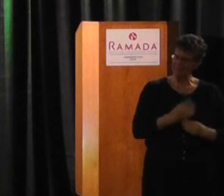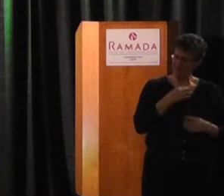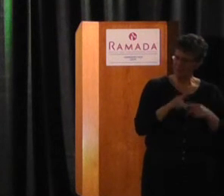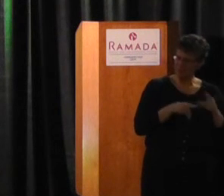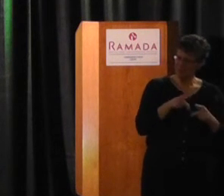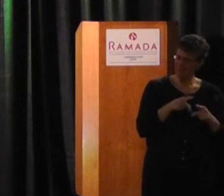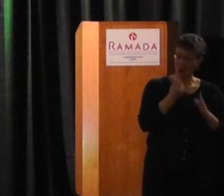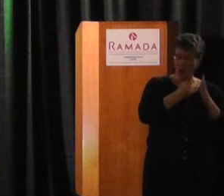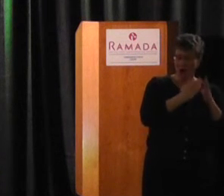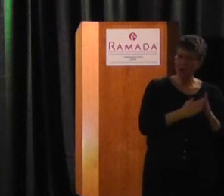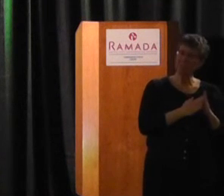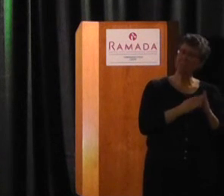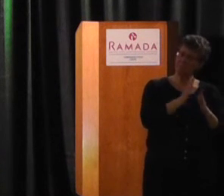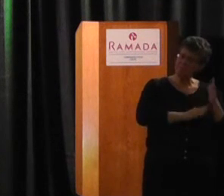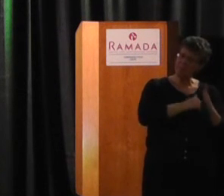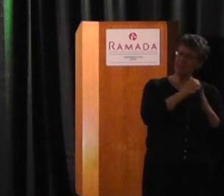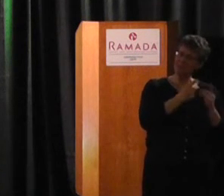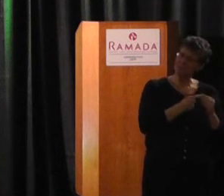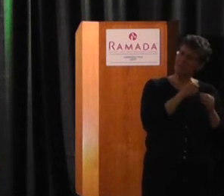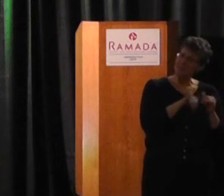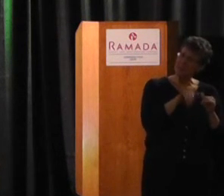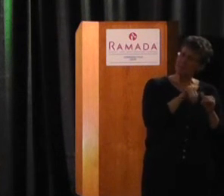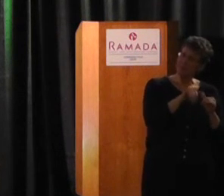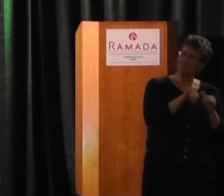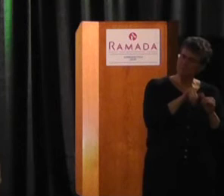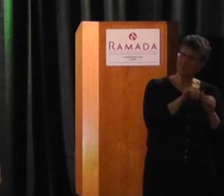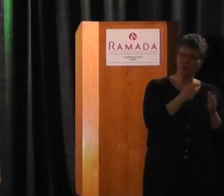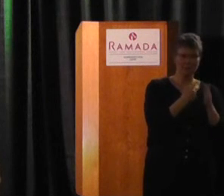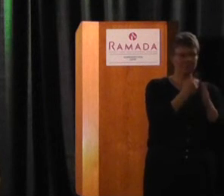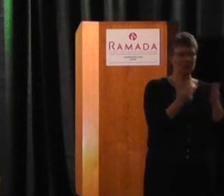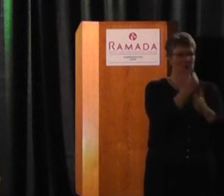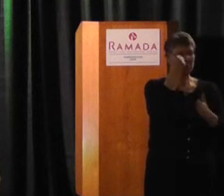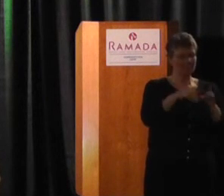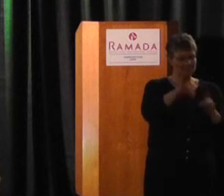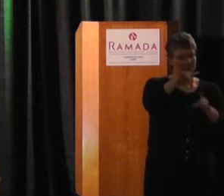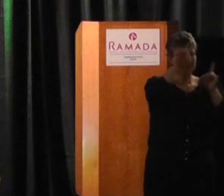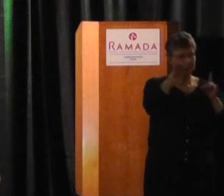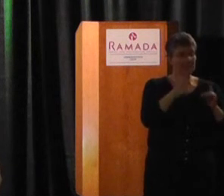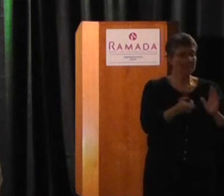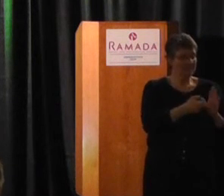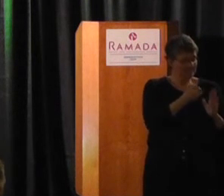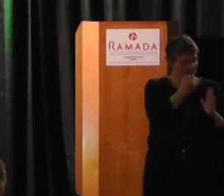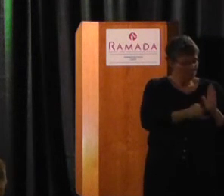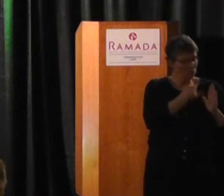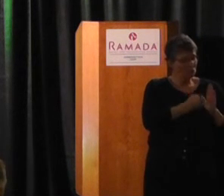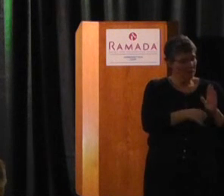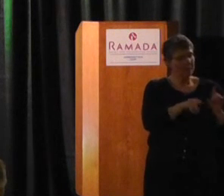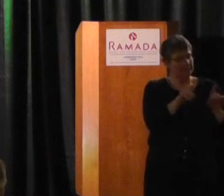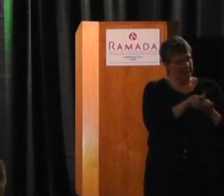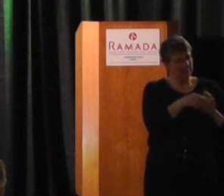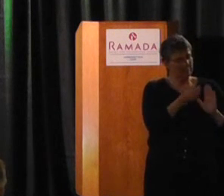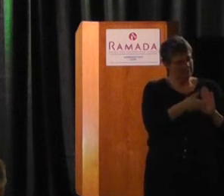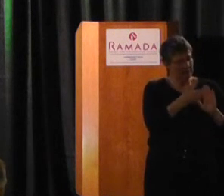suddenly experimenting. They were still able to work repetitively, if that's what they liked, but now they were, instead of drawing similar shapes over and over,